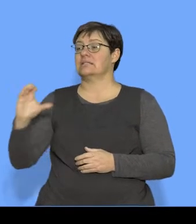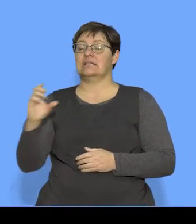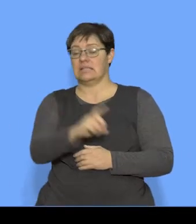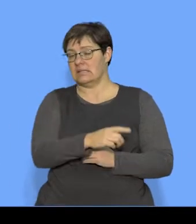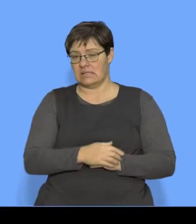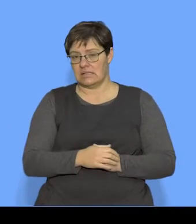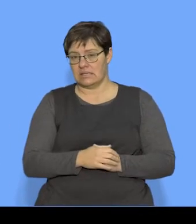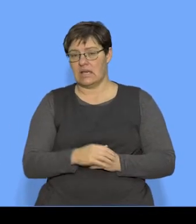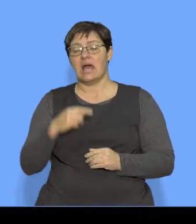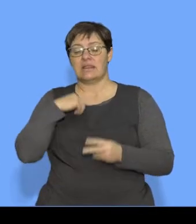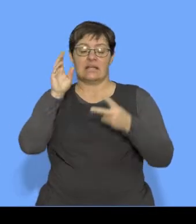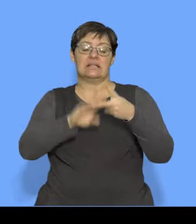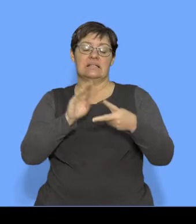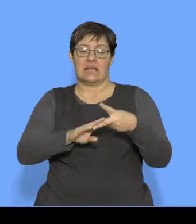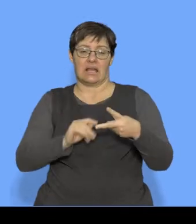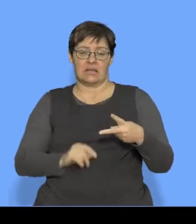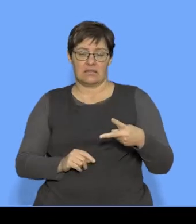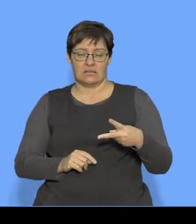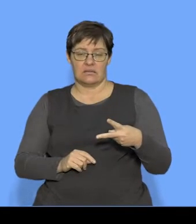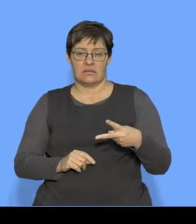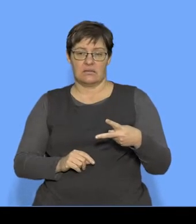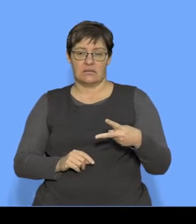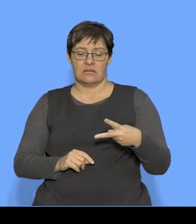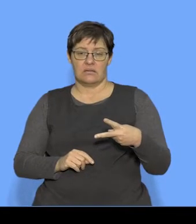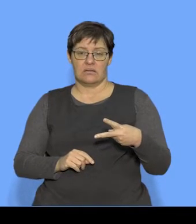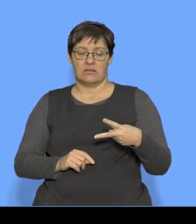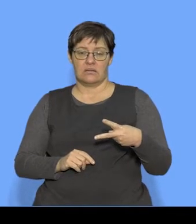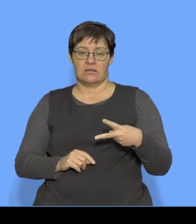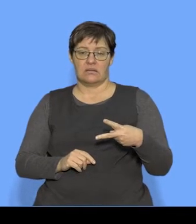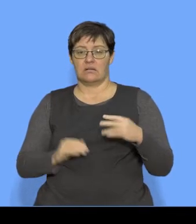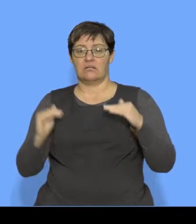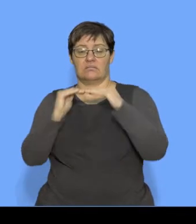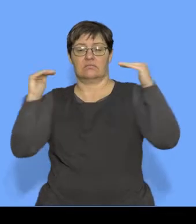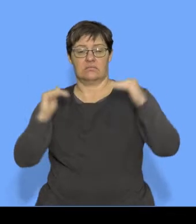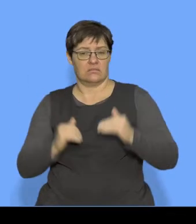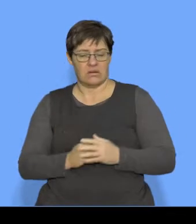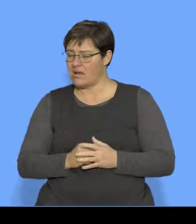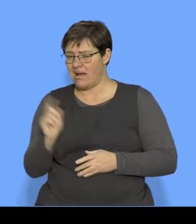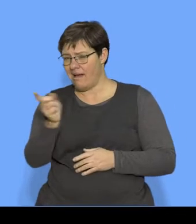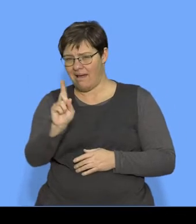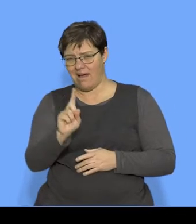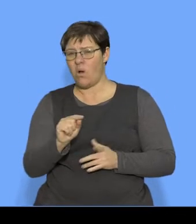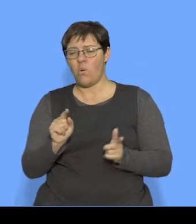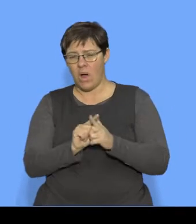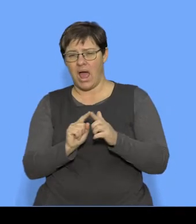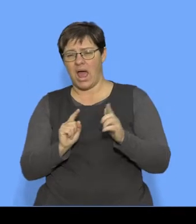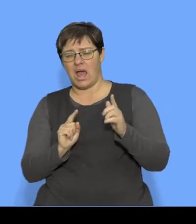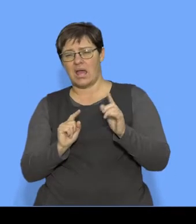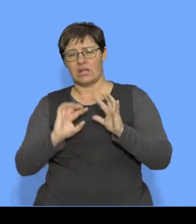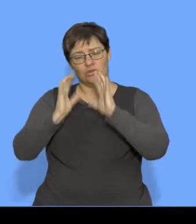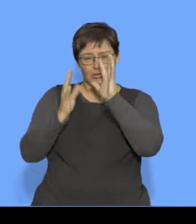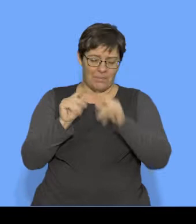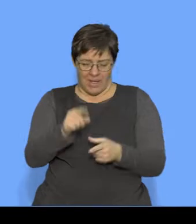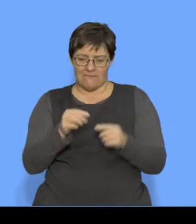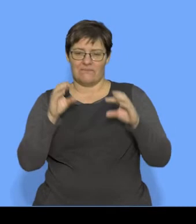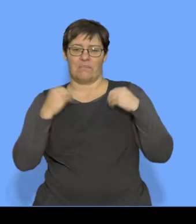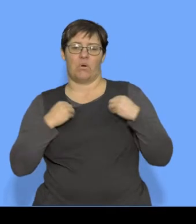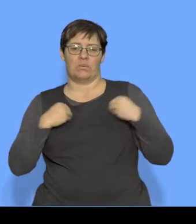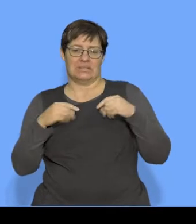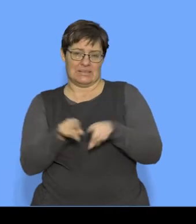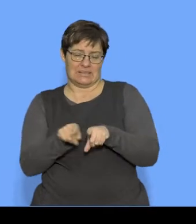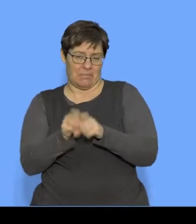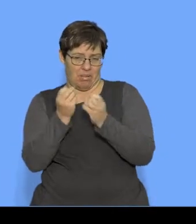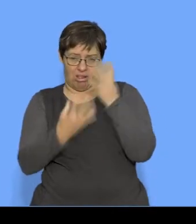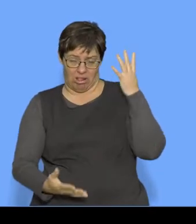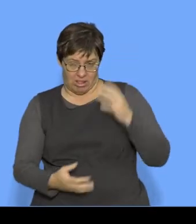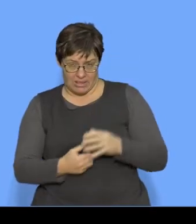is AB is equals to CD. That does not mean anything, because there are a lot of shapes that have that particular